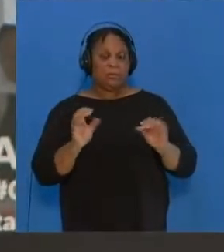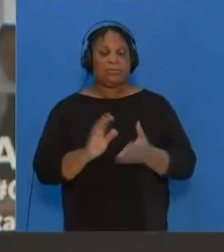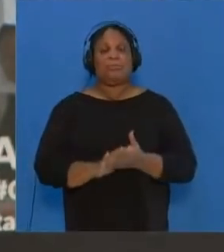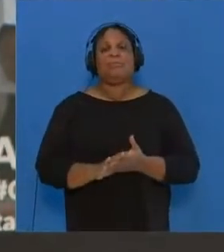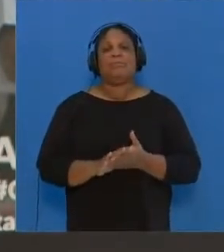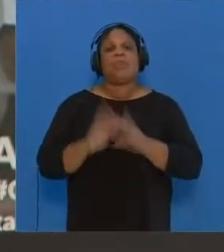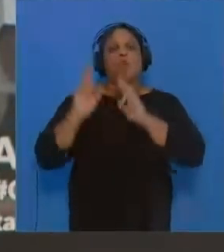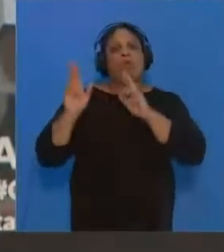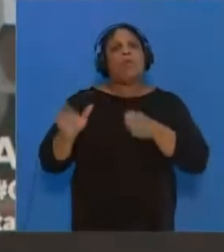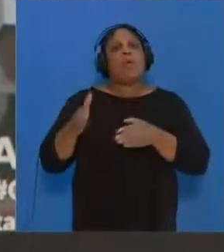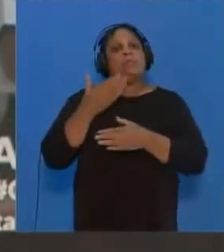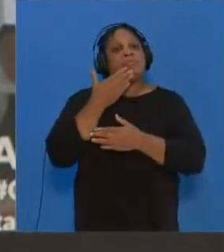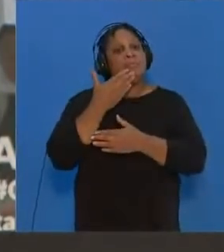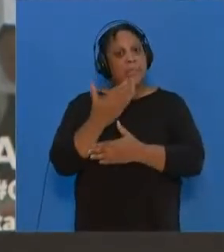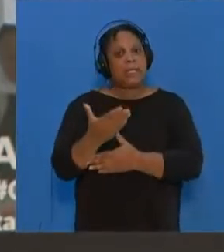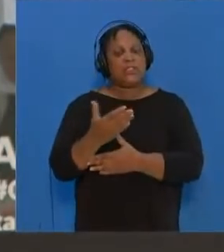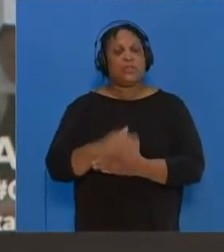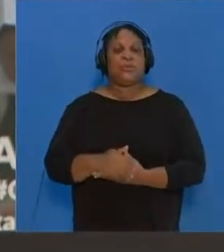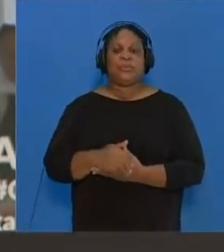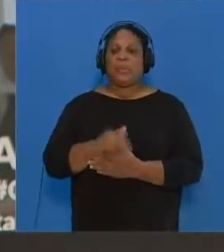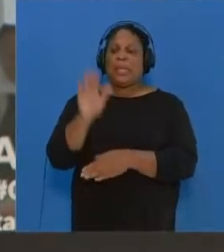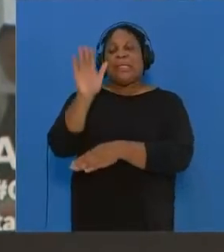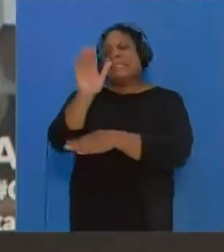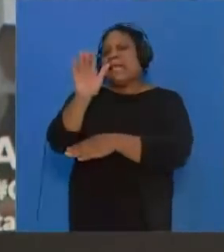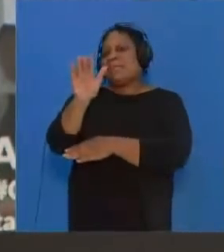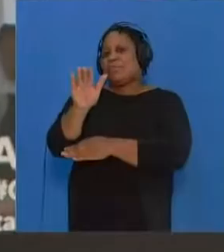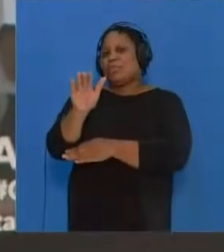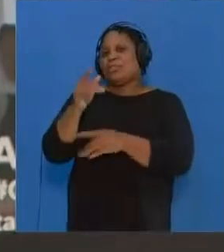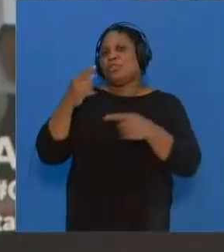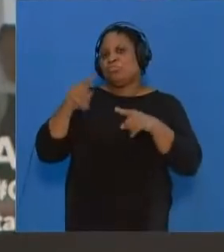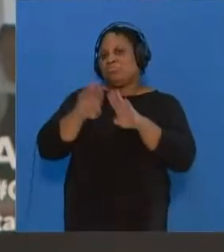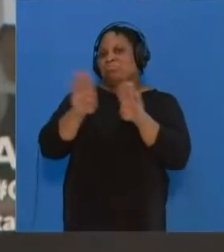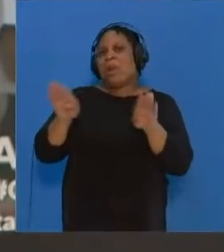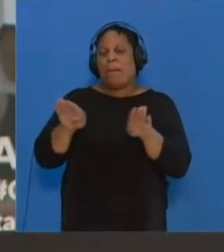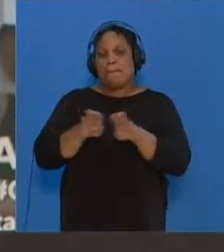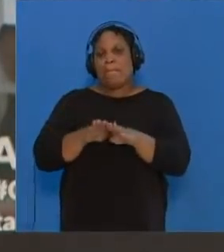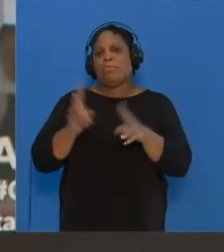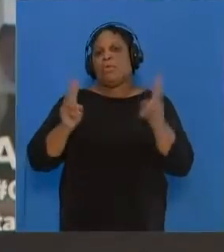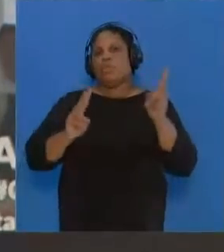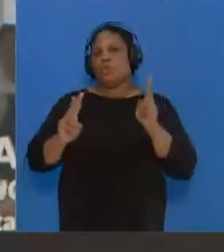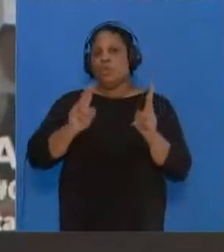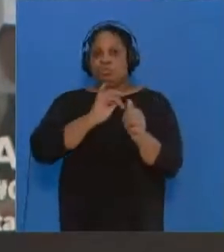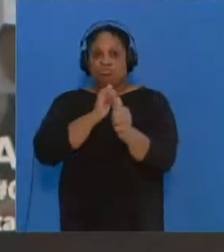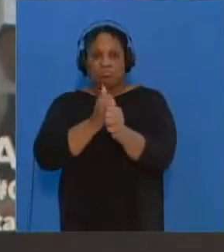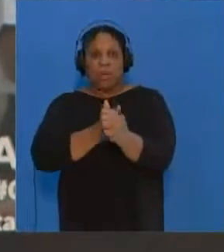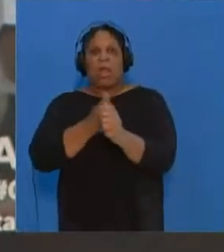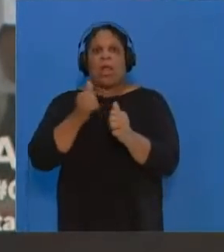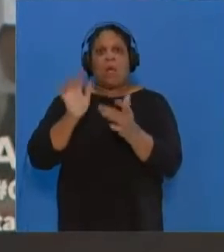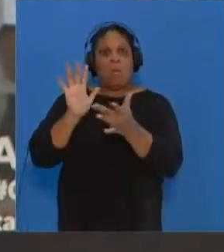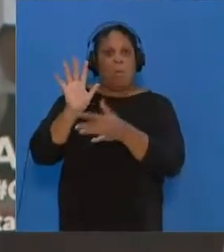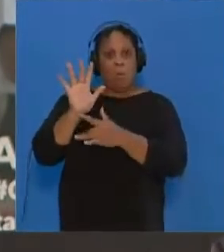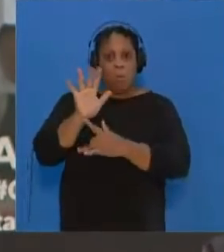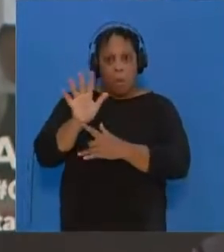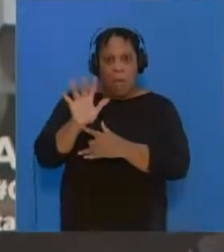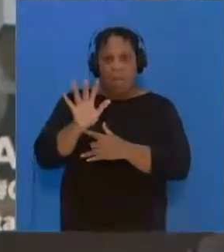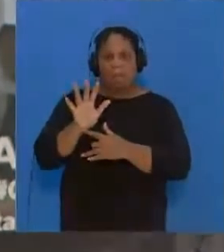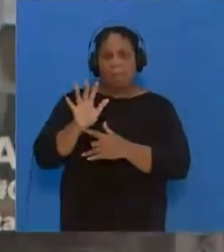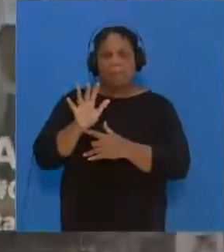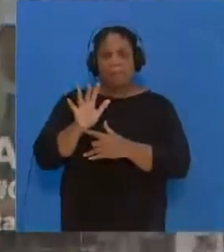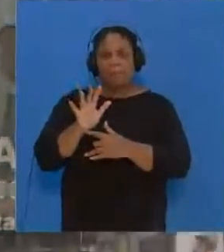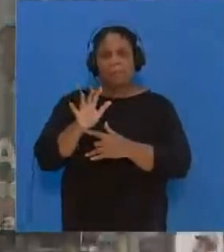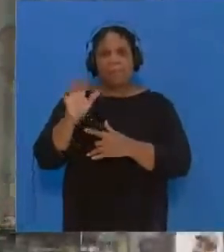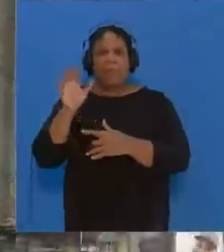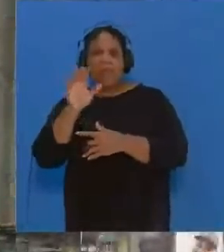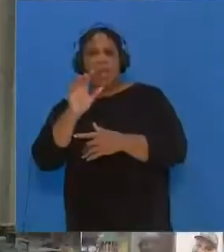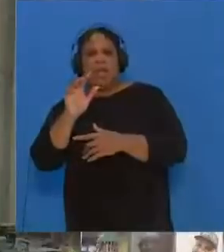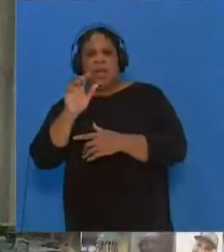you. This afternoon, during a Bermuda Tourism Authority webinar, David Dodwell of the Reefs praised